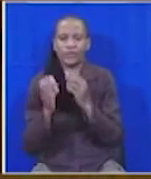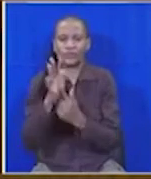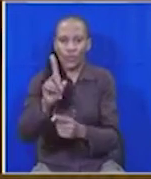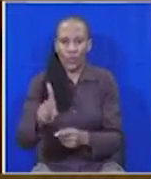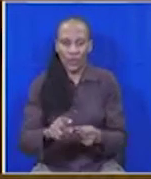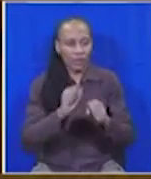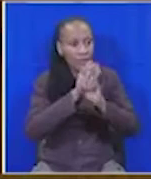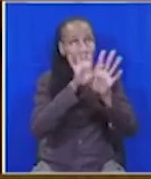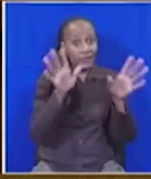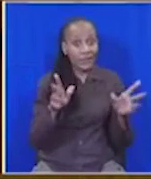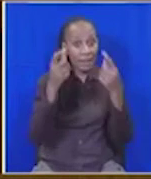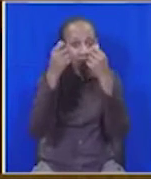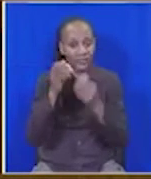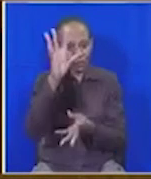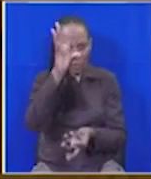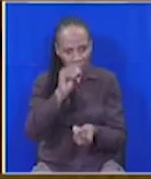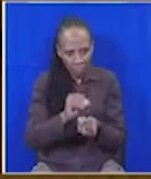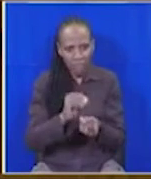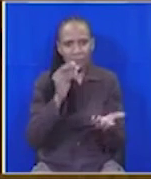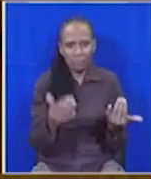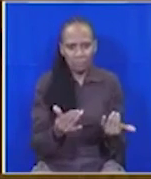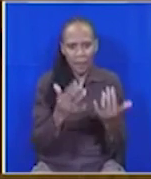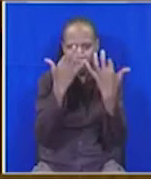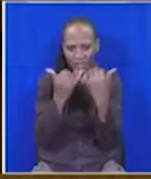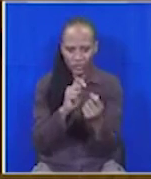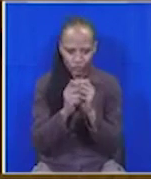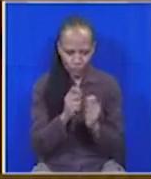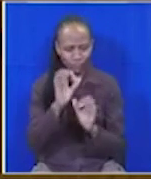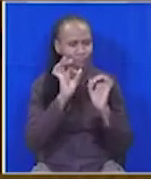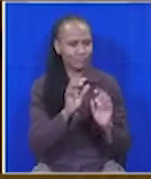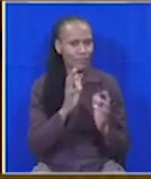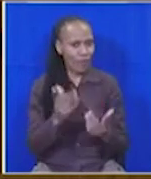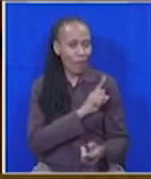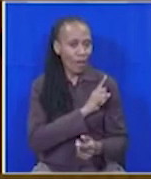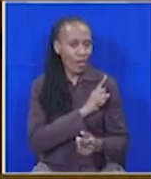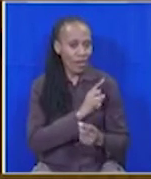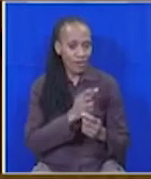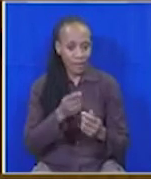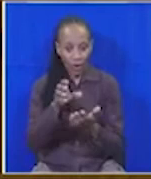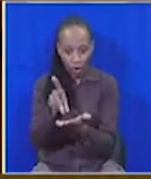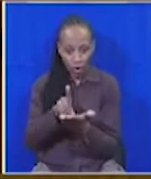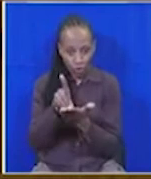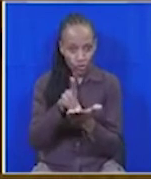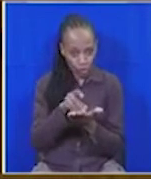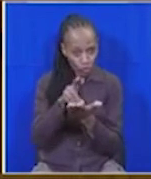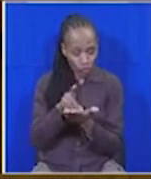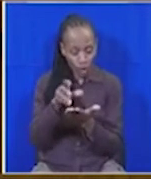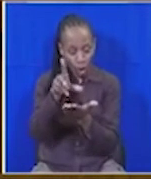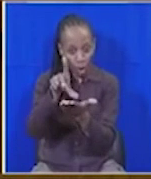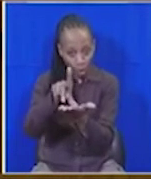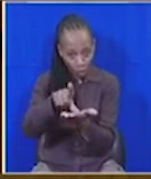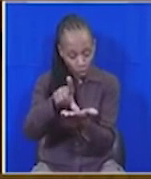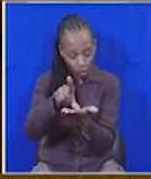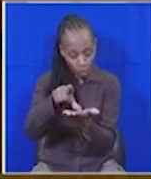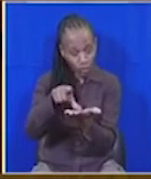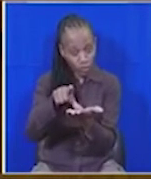clear fiscal consolidation path in our budget to avoid the burden of debt that might cripple investment flows and